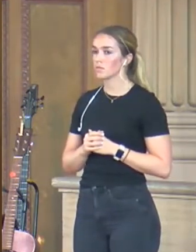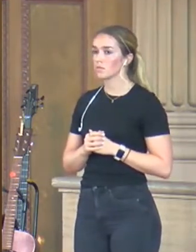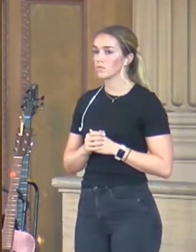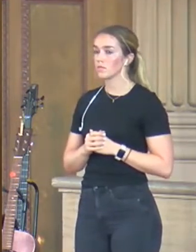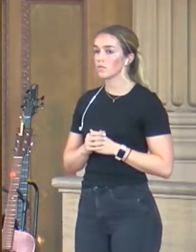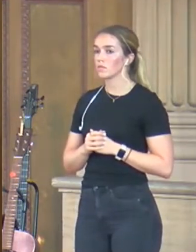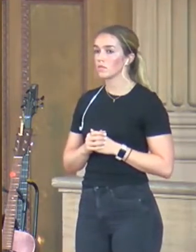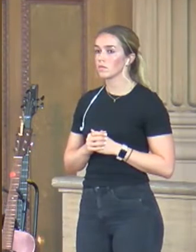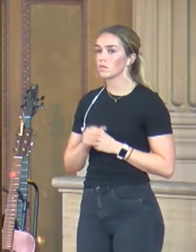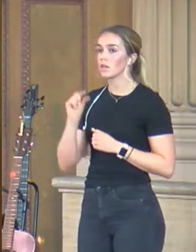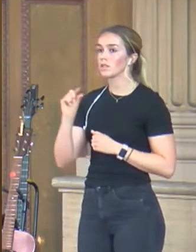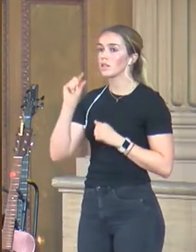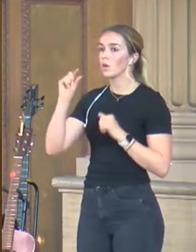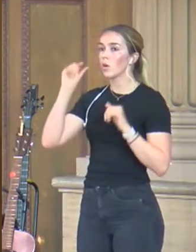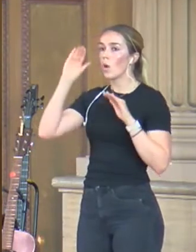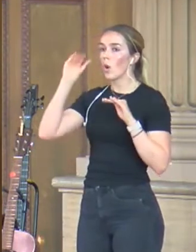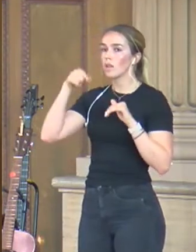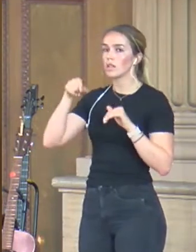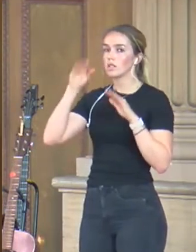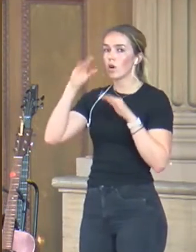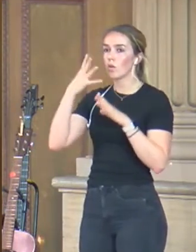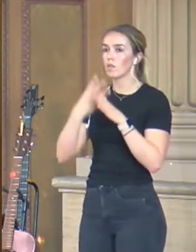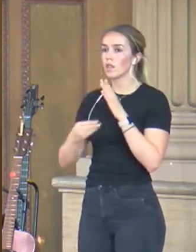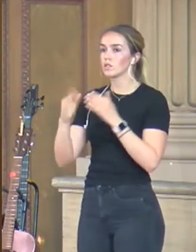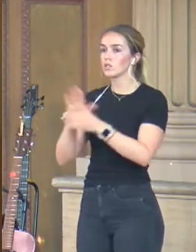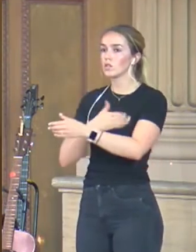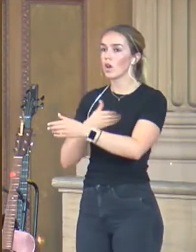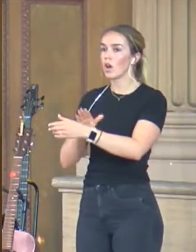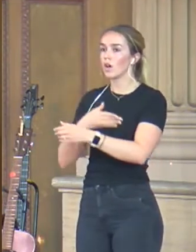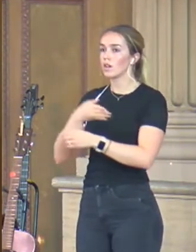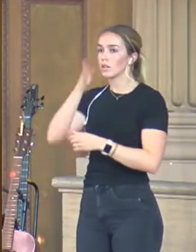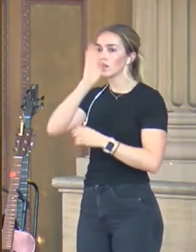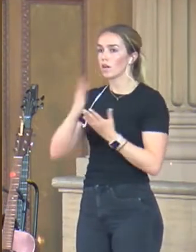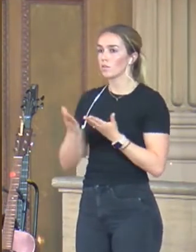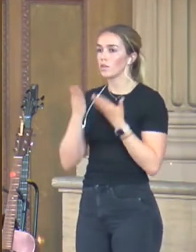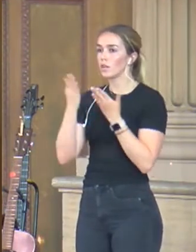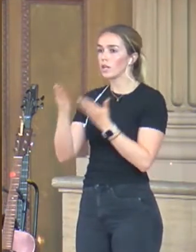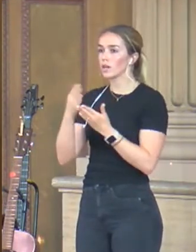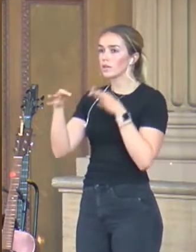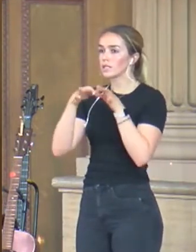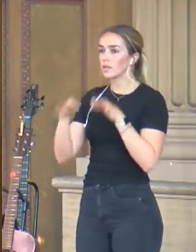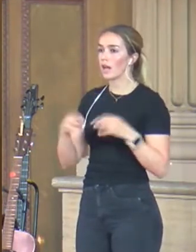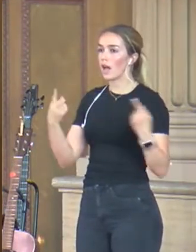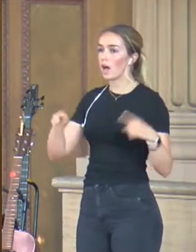And so here's just a little bit of hope in this hopeless psalm. God put this here to tell us that this happens.